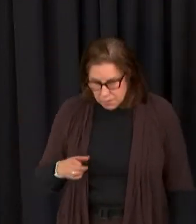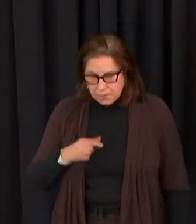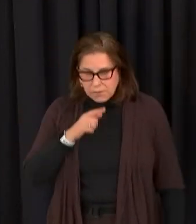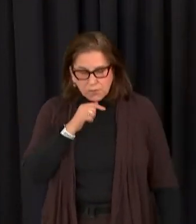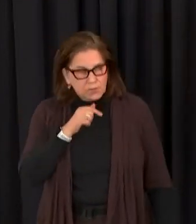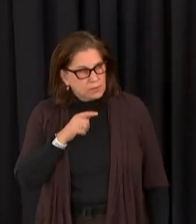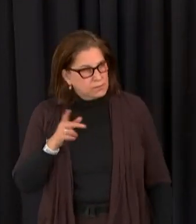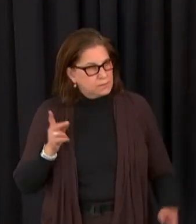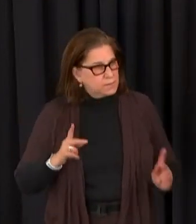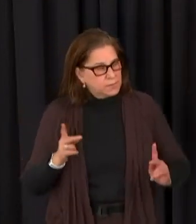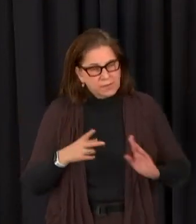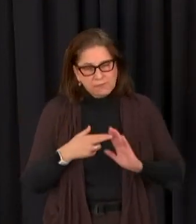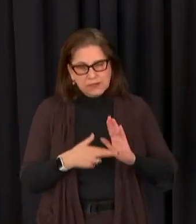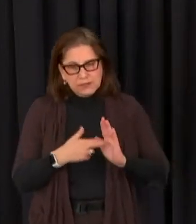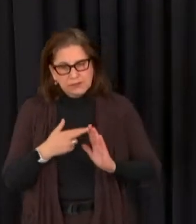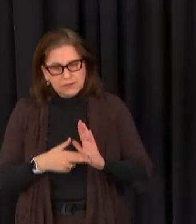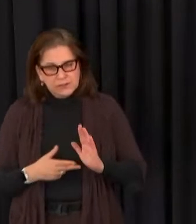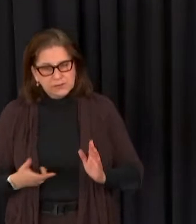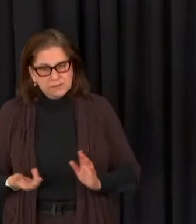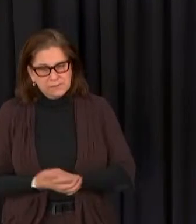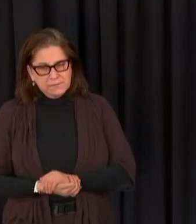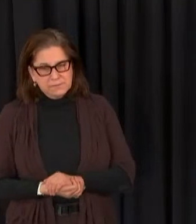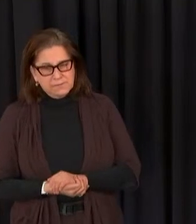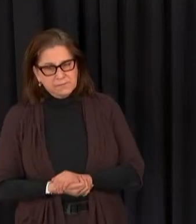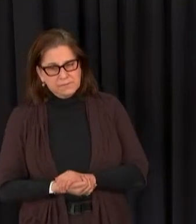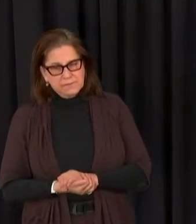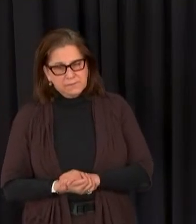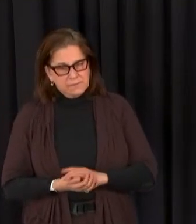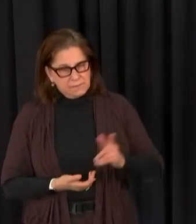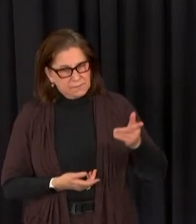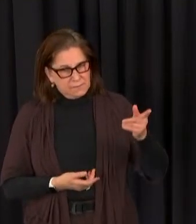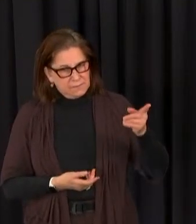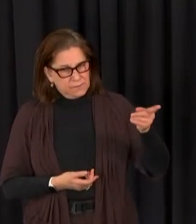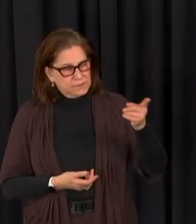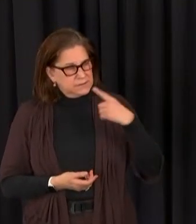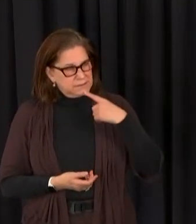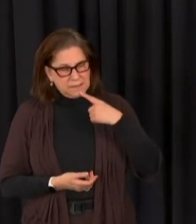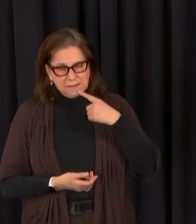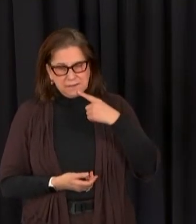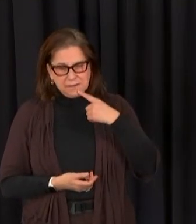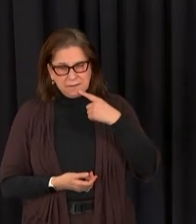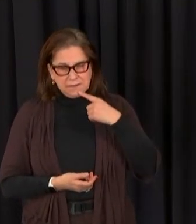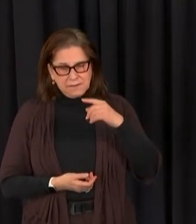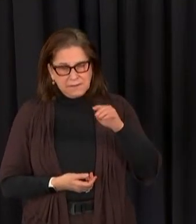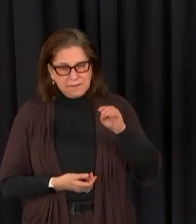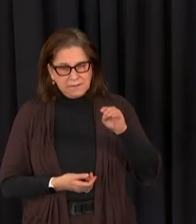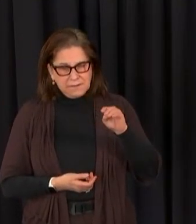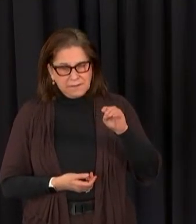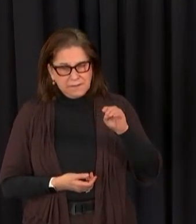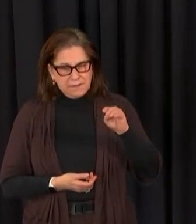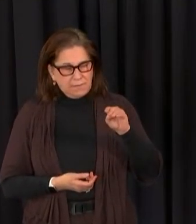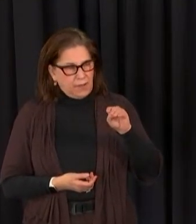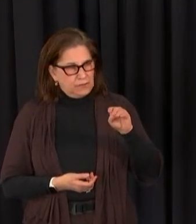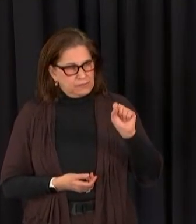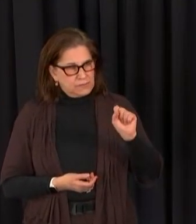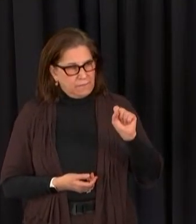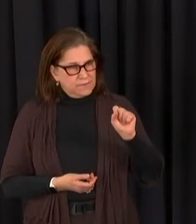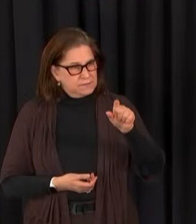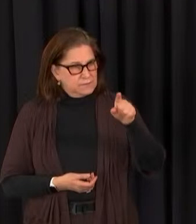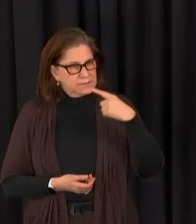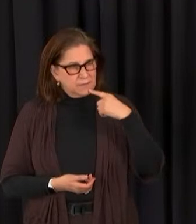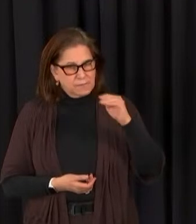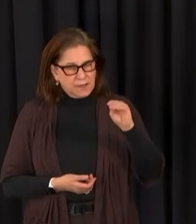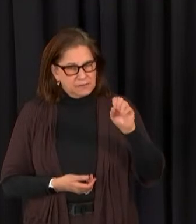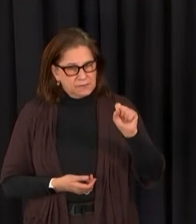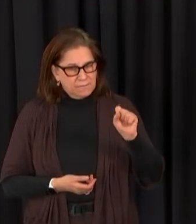system. Then the following day, we were told that it was going to be Microsoft. So can we get some clarity on exactly when the decision was made on who the vendor